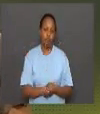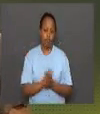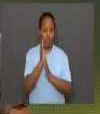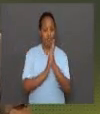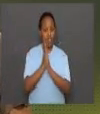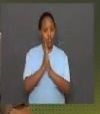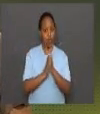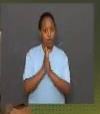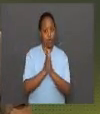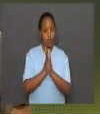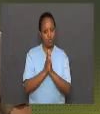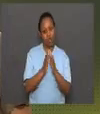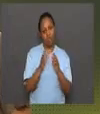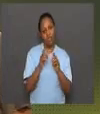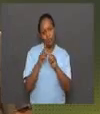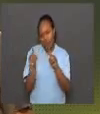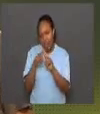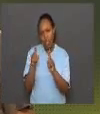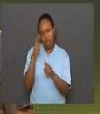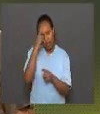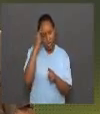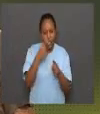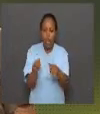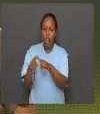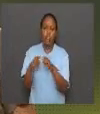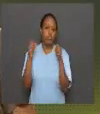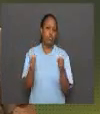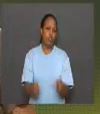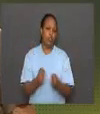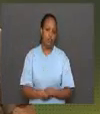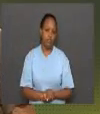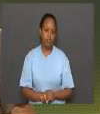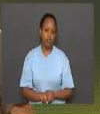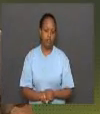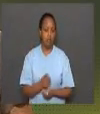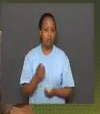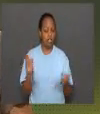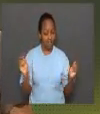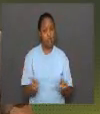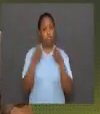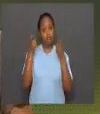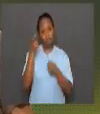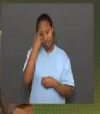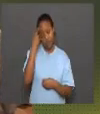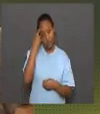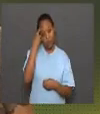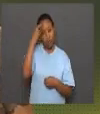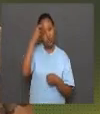Interests can diverge for many reasons. Some reasons for conflict